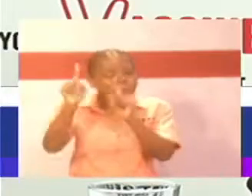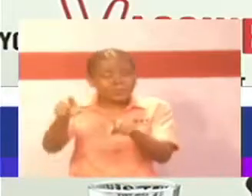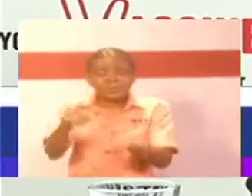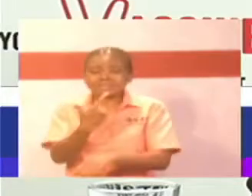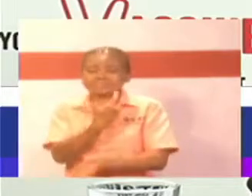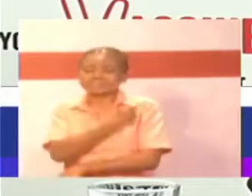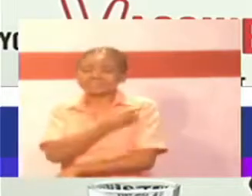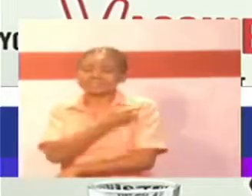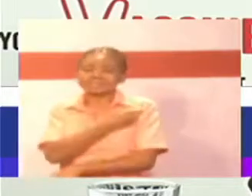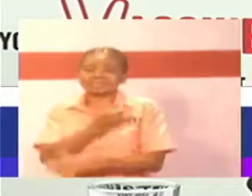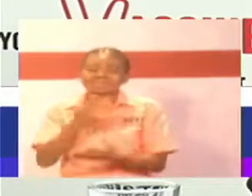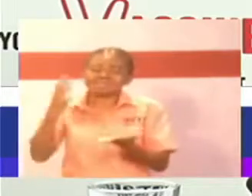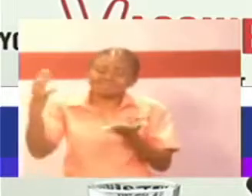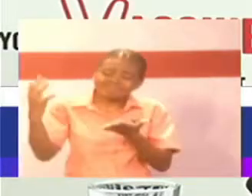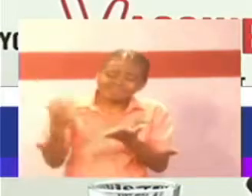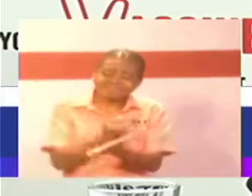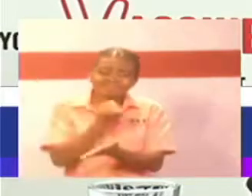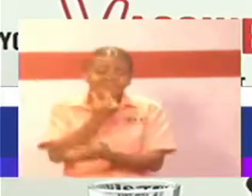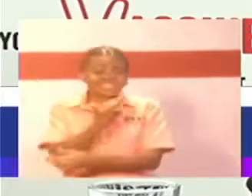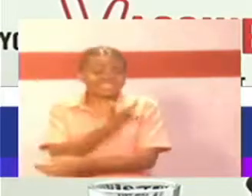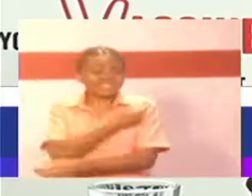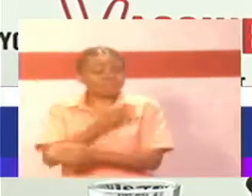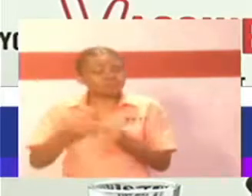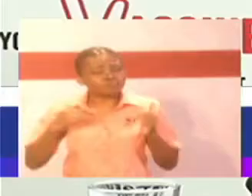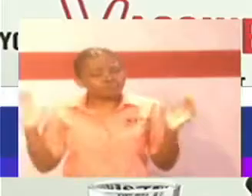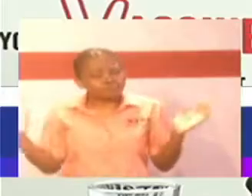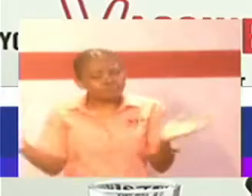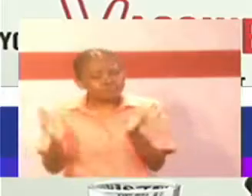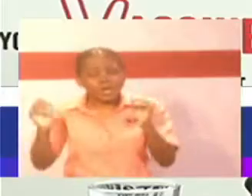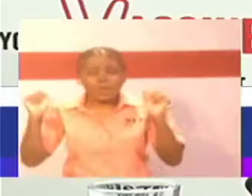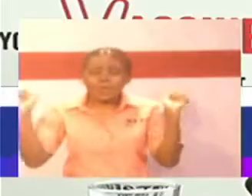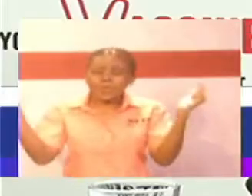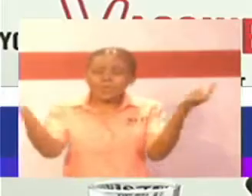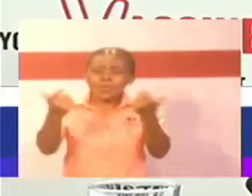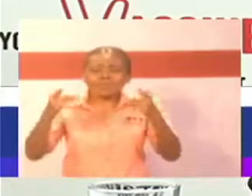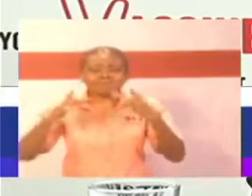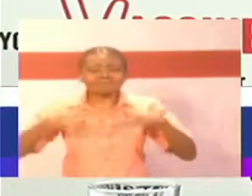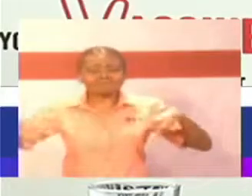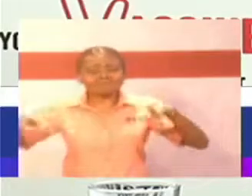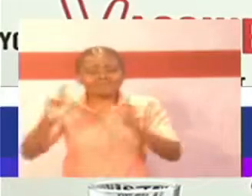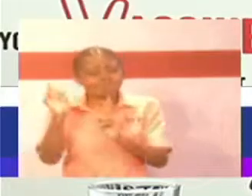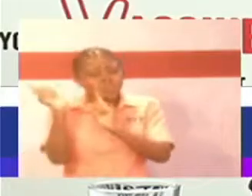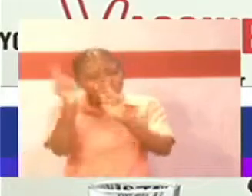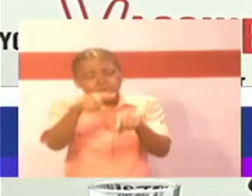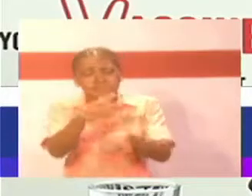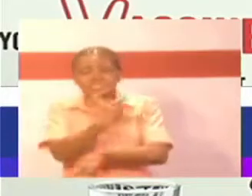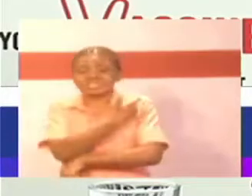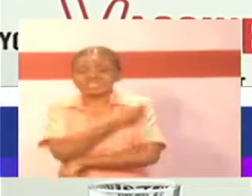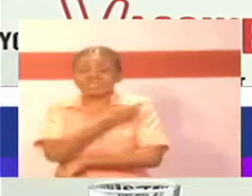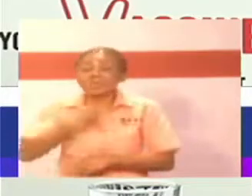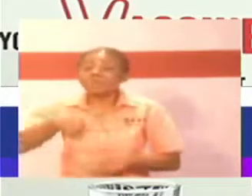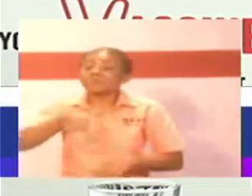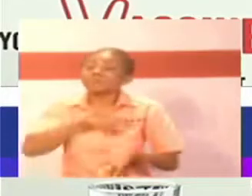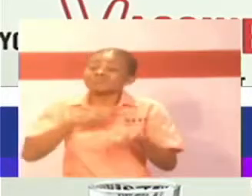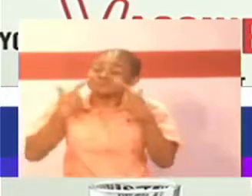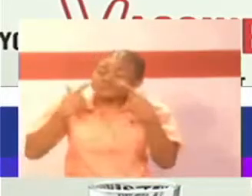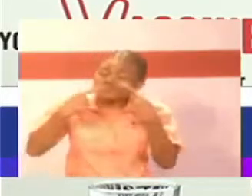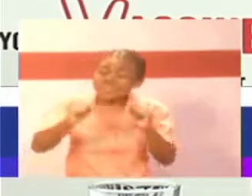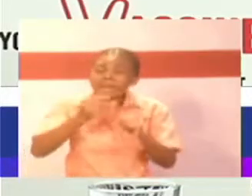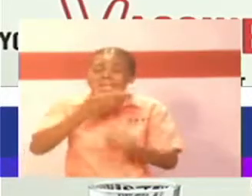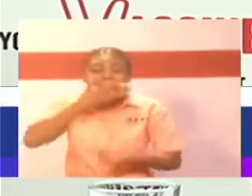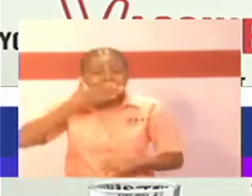Please obtain your vaccine. Encourage persons around you to be vaccinated. We have been trying our best at the Ministry of Health